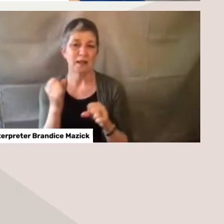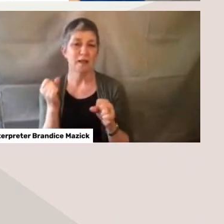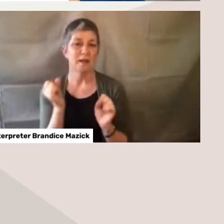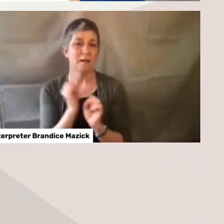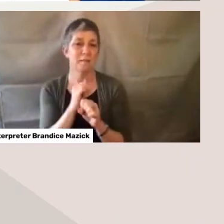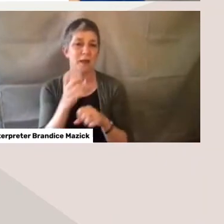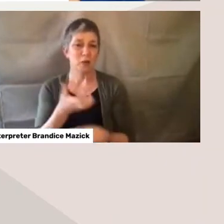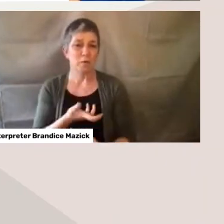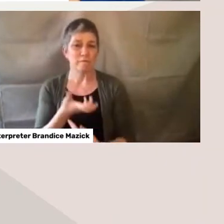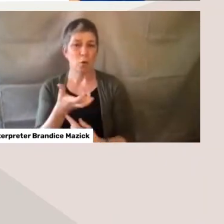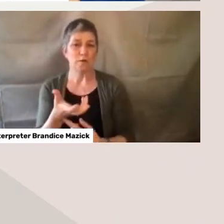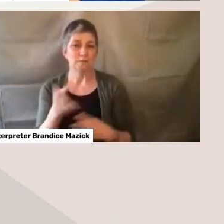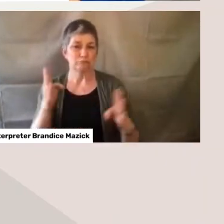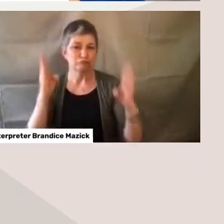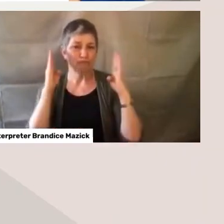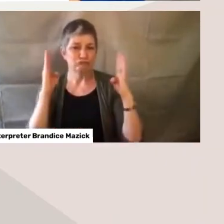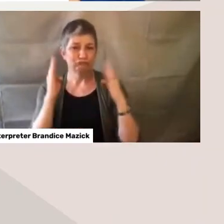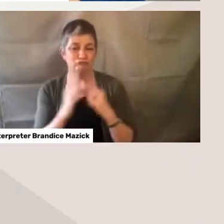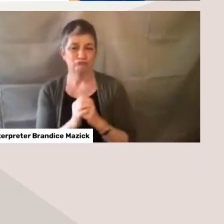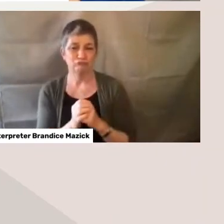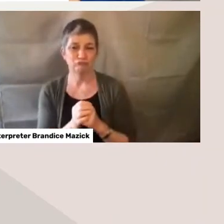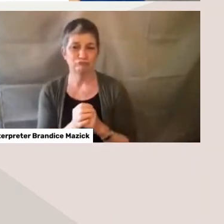your voices be heard. I